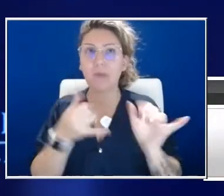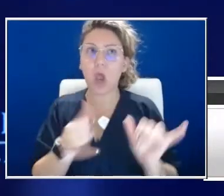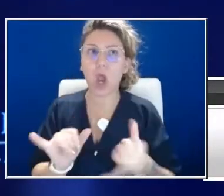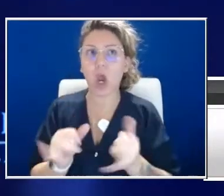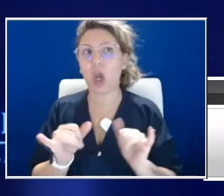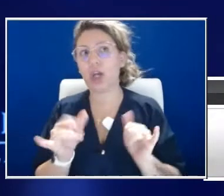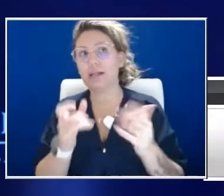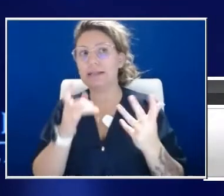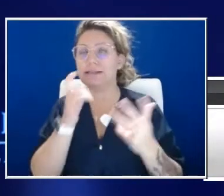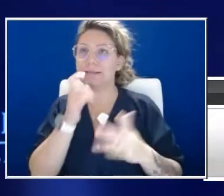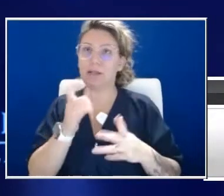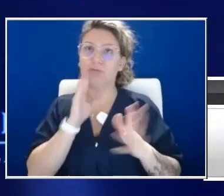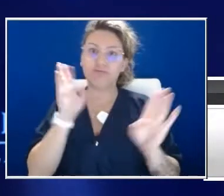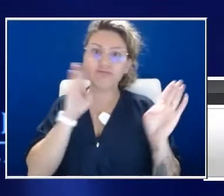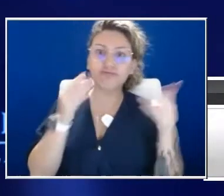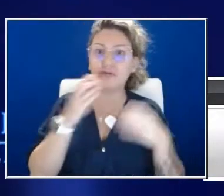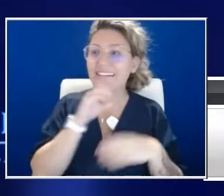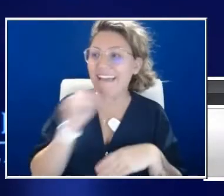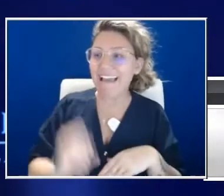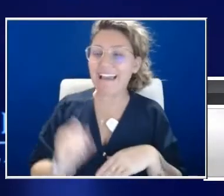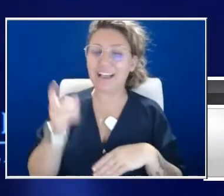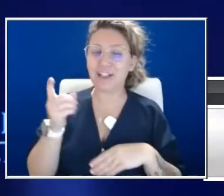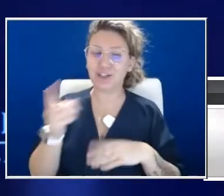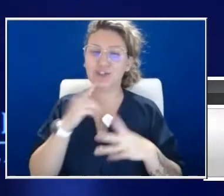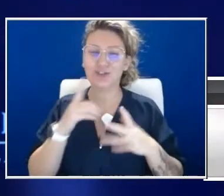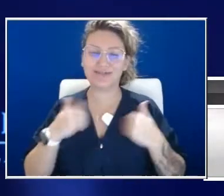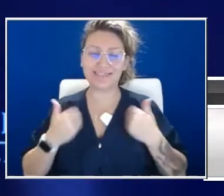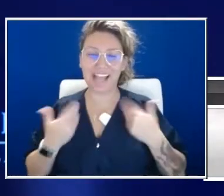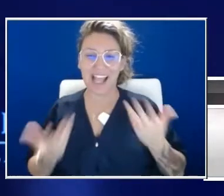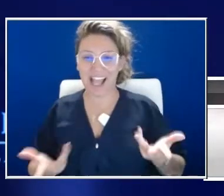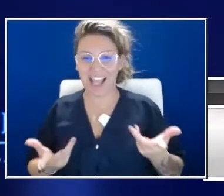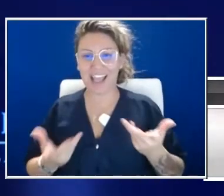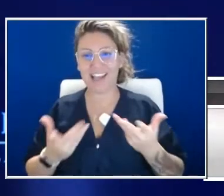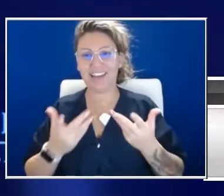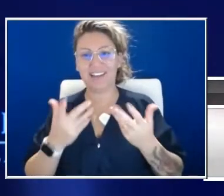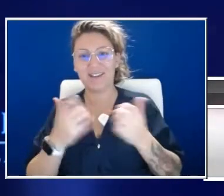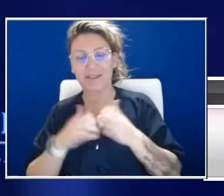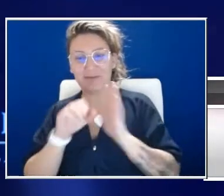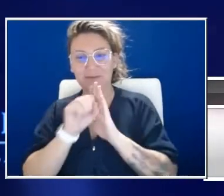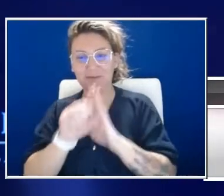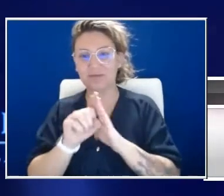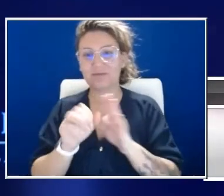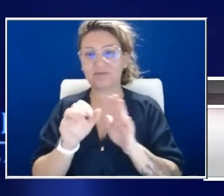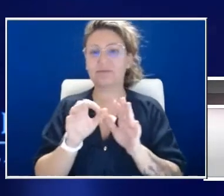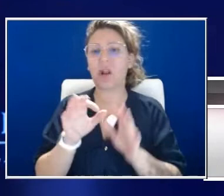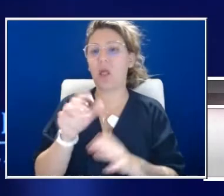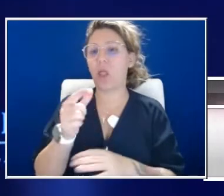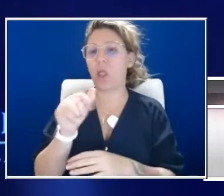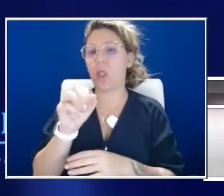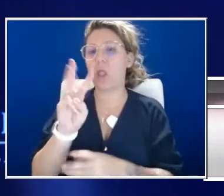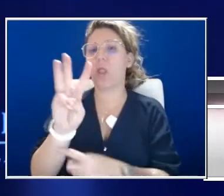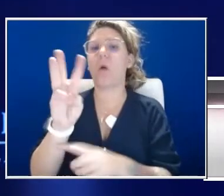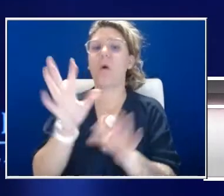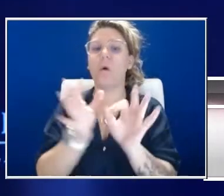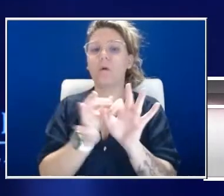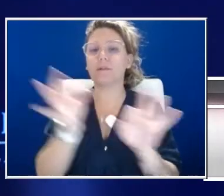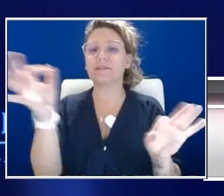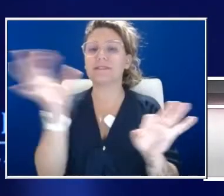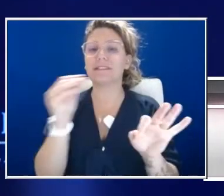Right. We'll get a lot of callers with symptoms from that. We get glow sticks. We do get dry ice. That's kind of one of